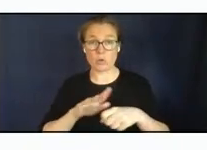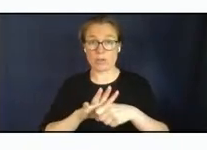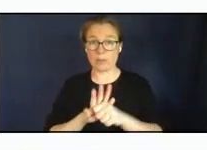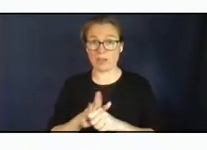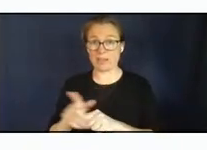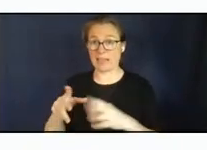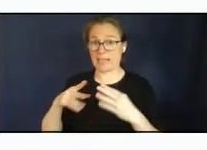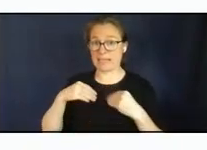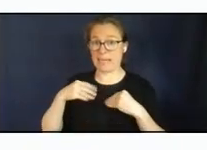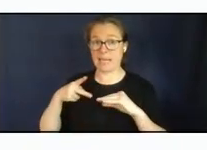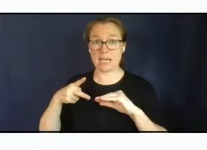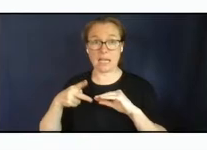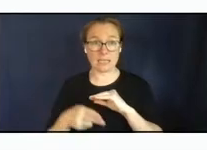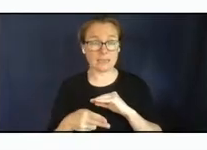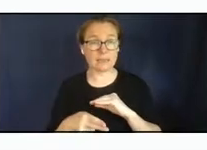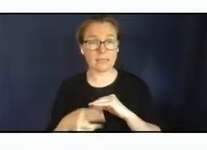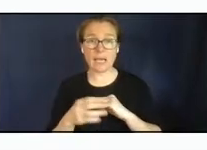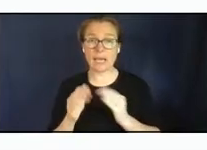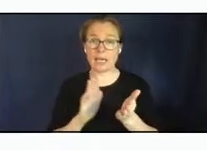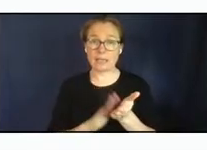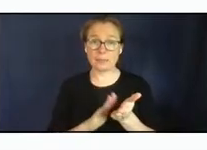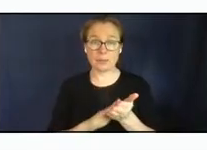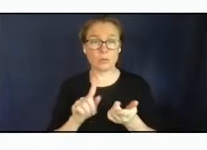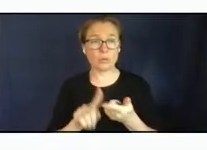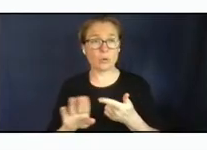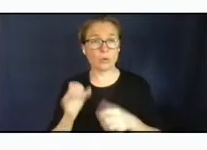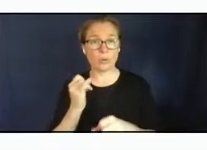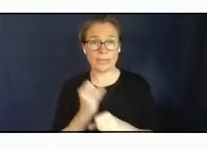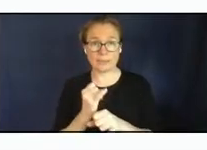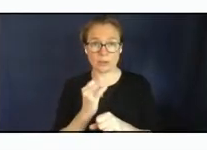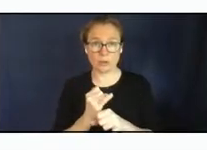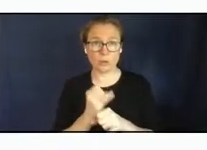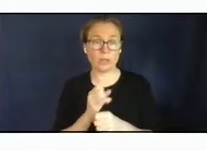commended the institution for going back and